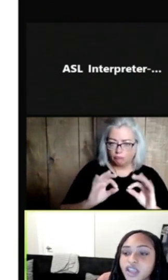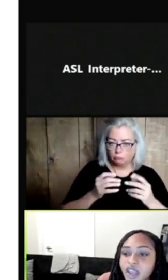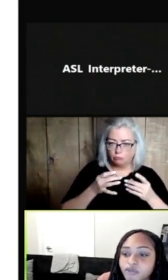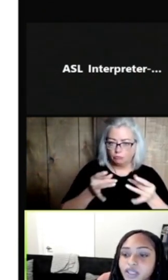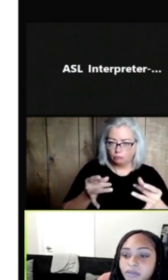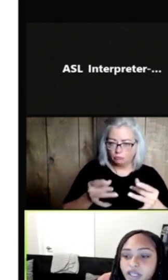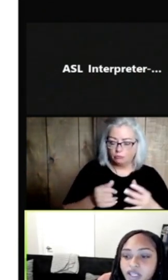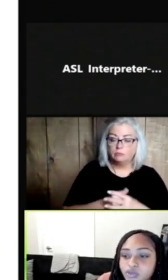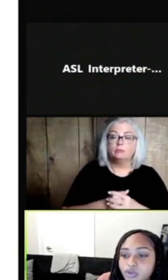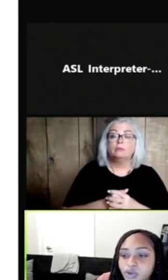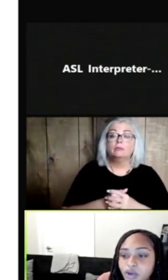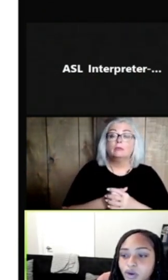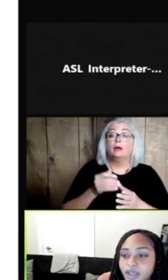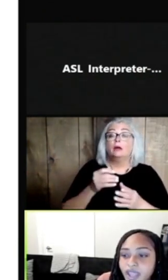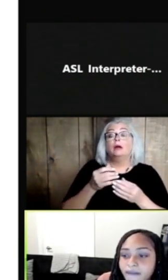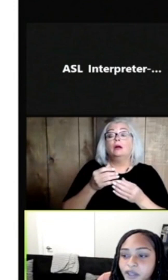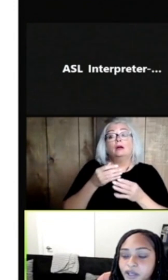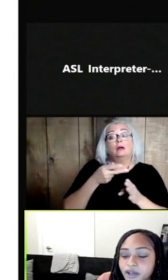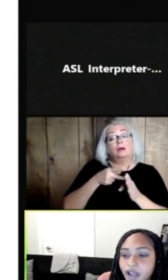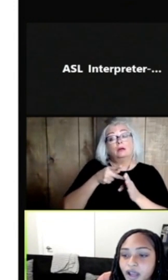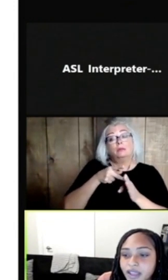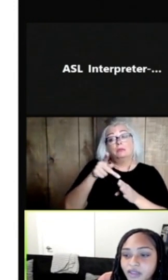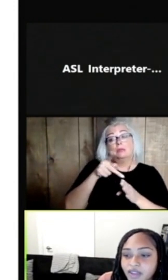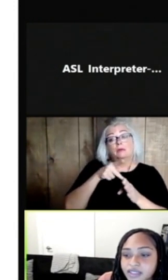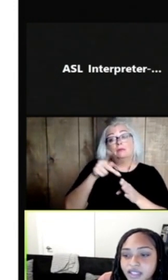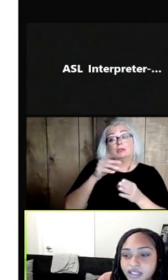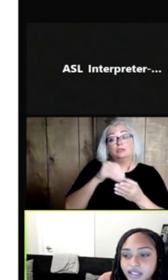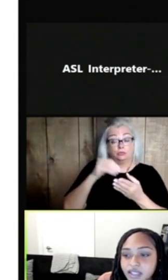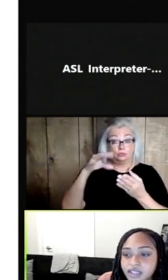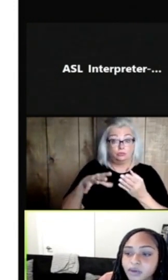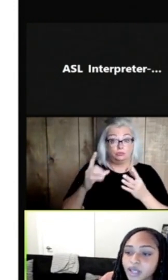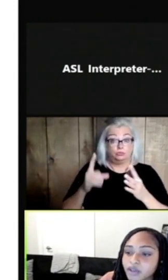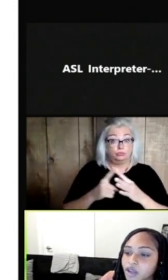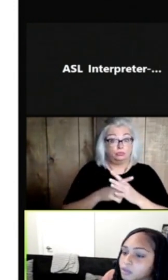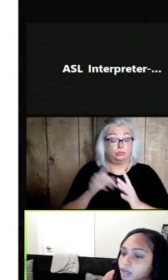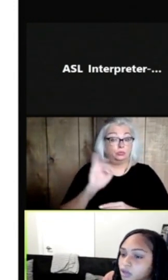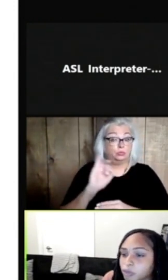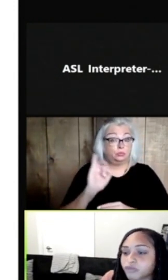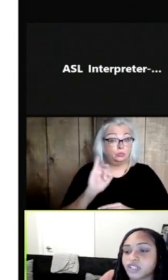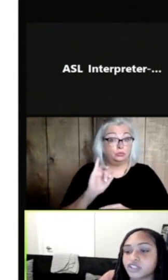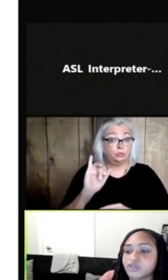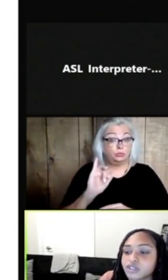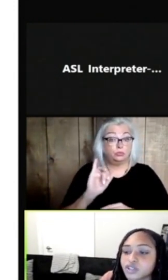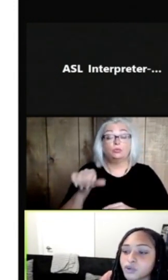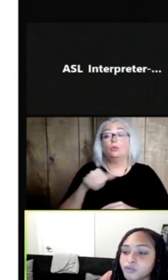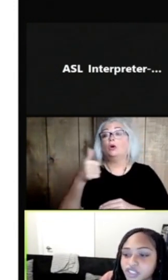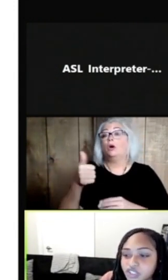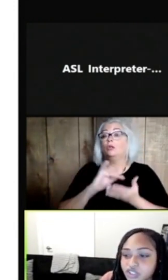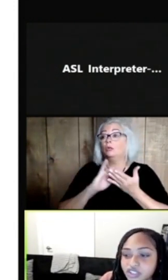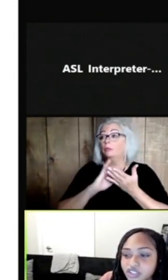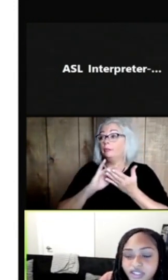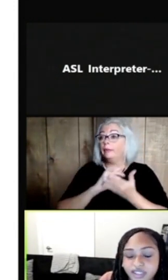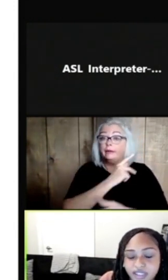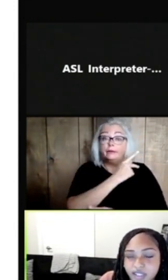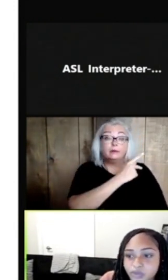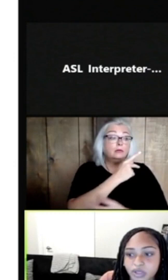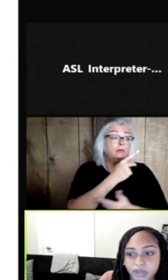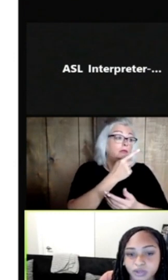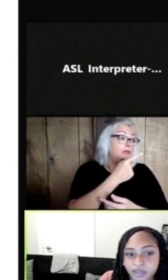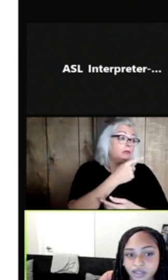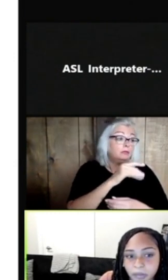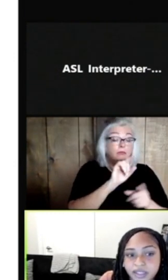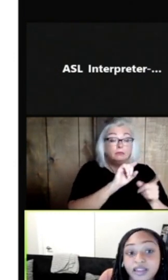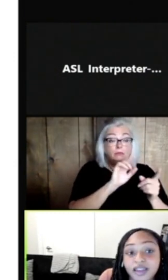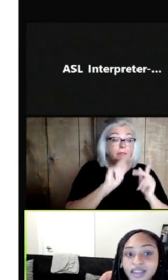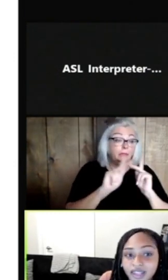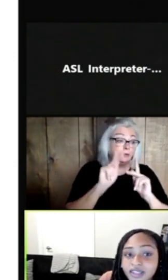students have really been integral in what we have here at the vaccine clinics. We have other medical professionals, so physicians, nurses, dentists,